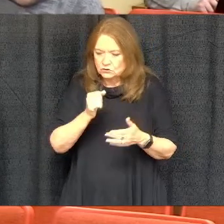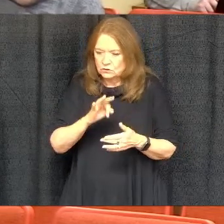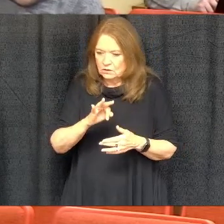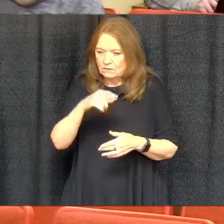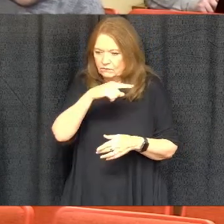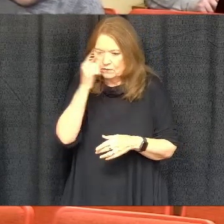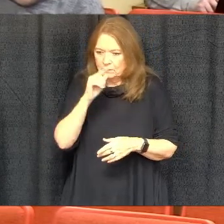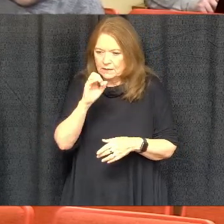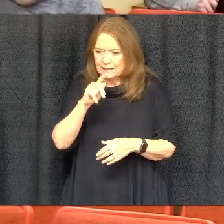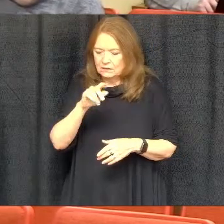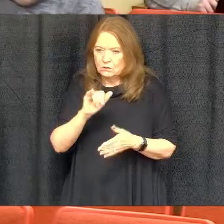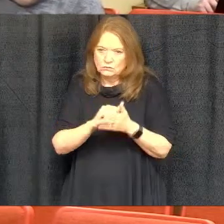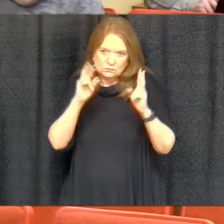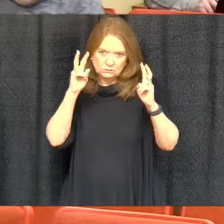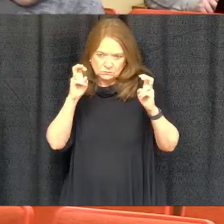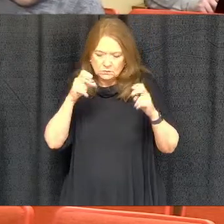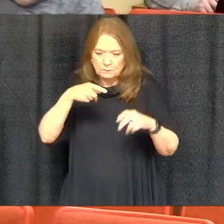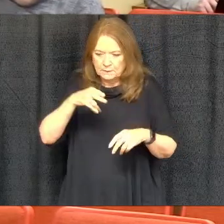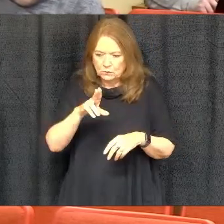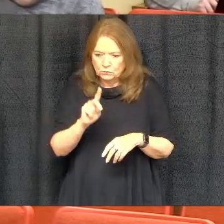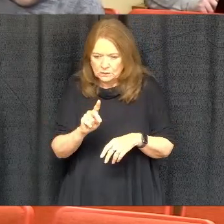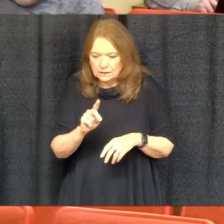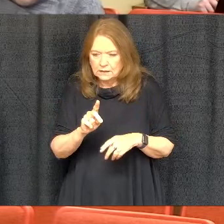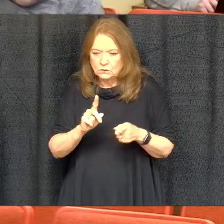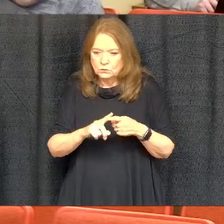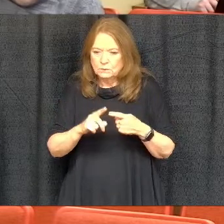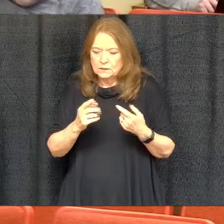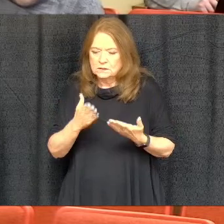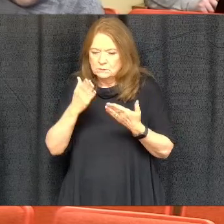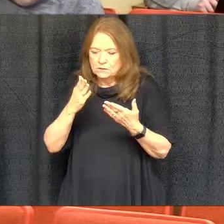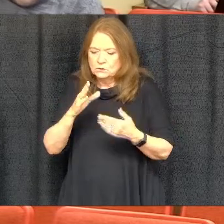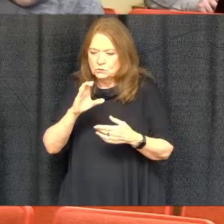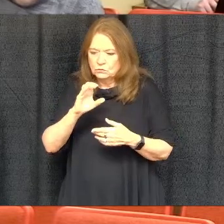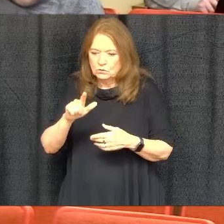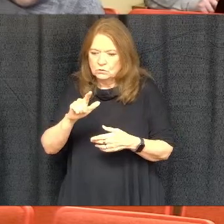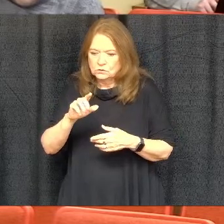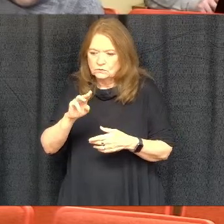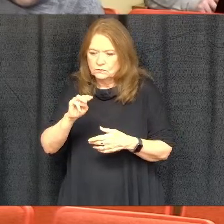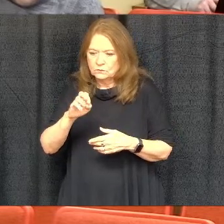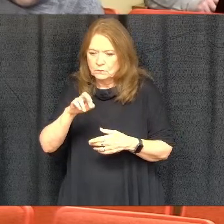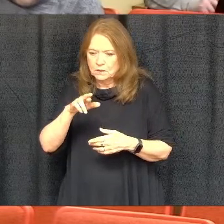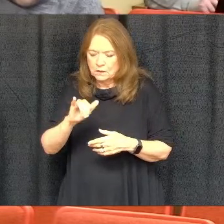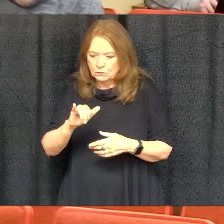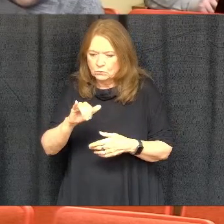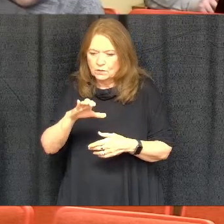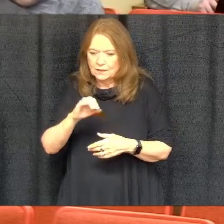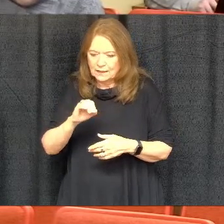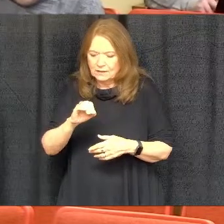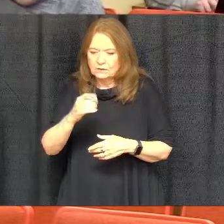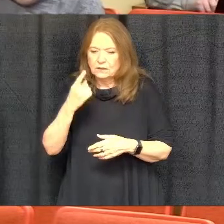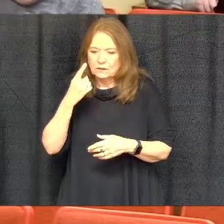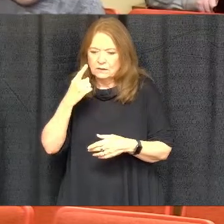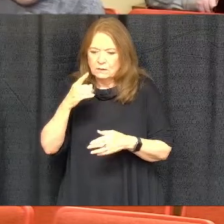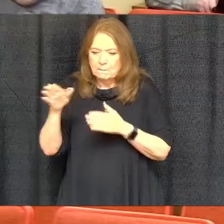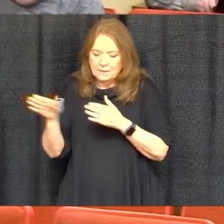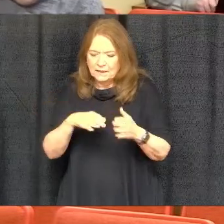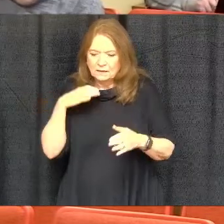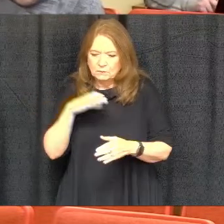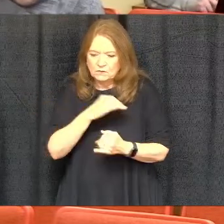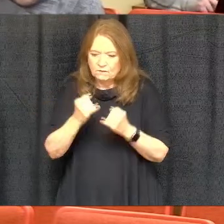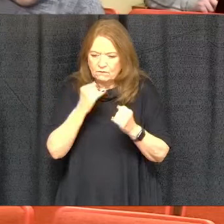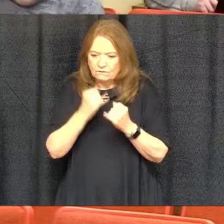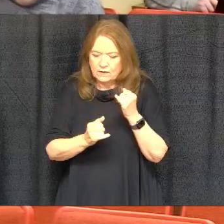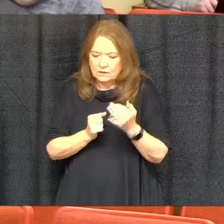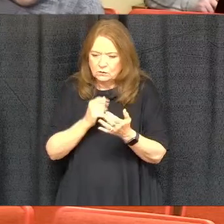Oaks MXU PUD to be submitted to the Clarksville Montgomery County Regional Planning Commission for final approval until the letting of